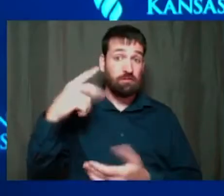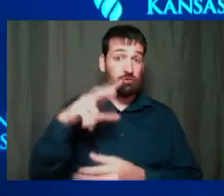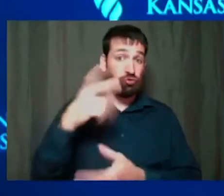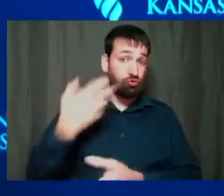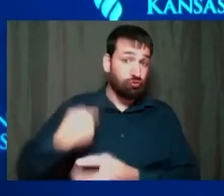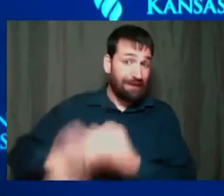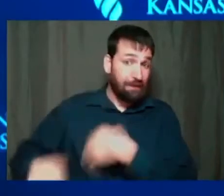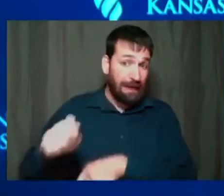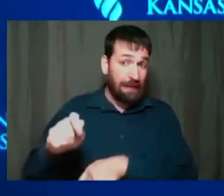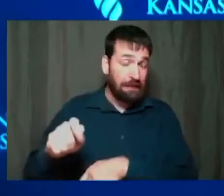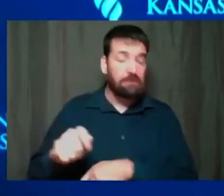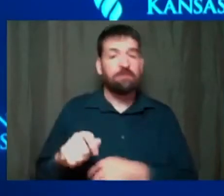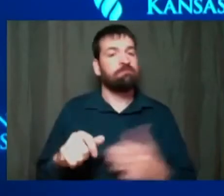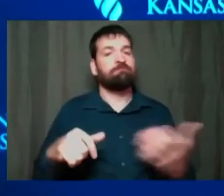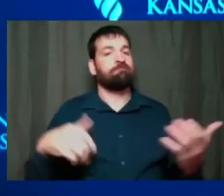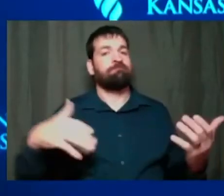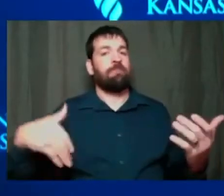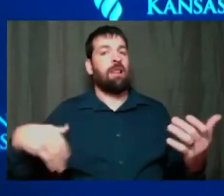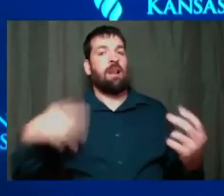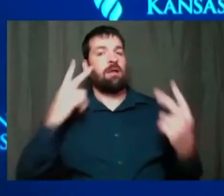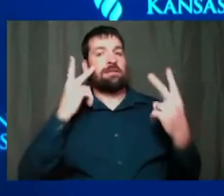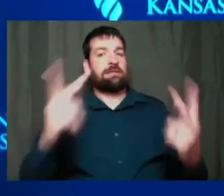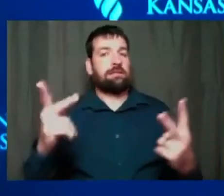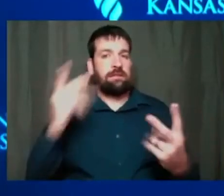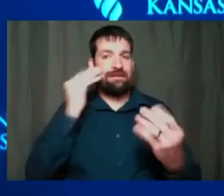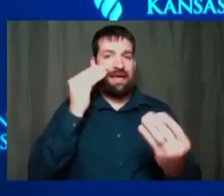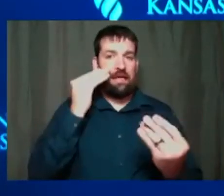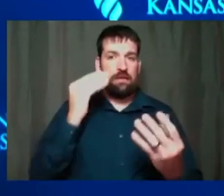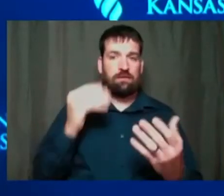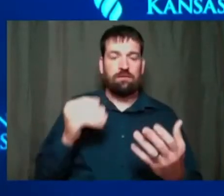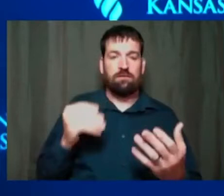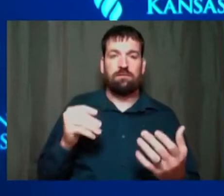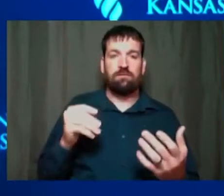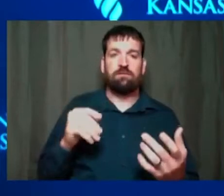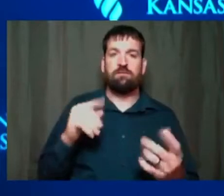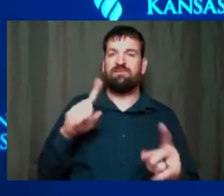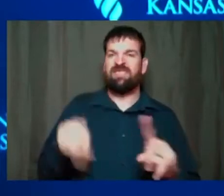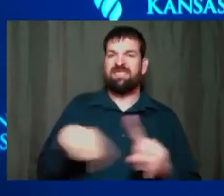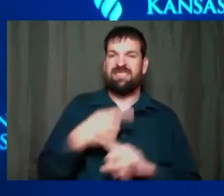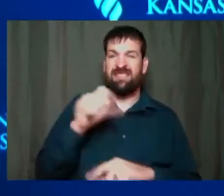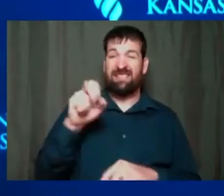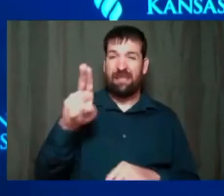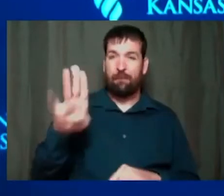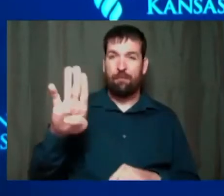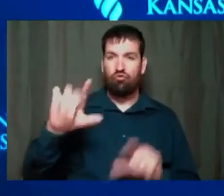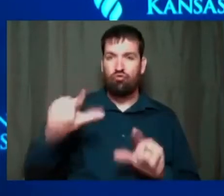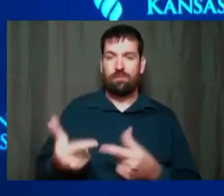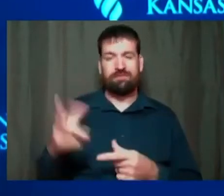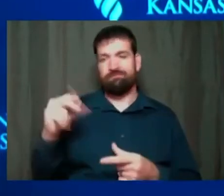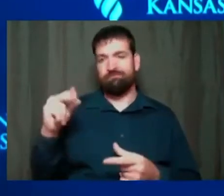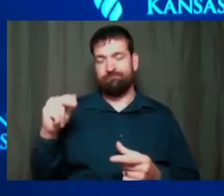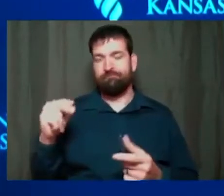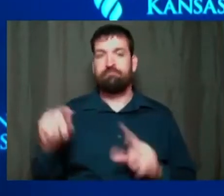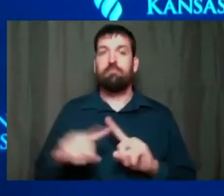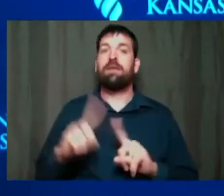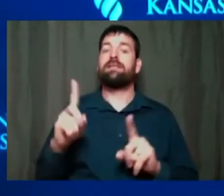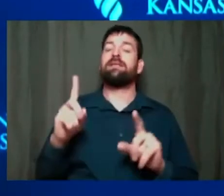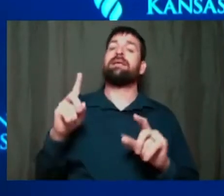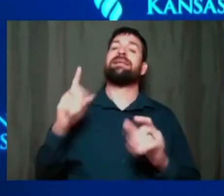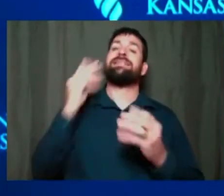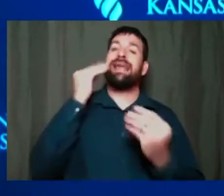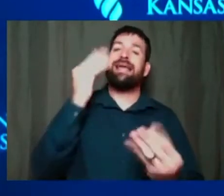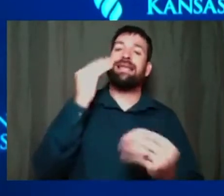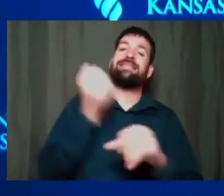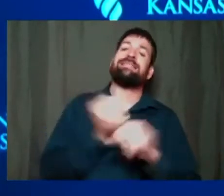company's announcement. We haven't seen the data yet in public, and we haven't seen it in subgroups. What we know is that the Data Safety Monitoring Board, which is a bunch of